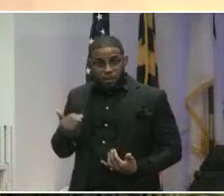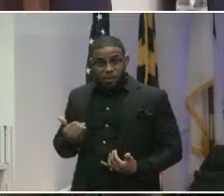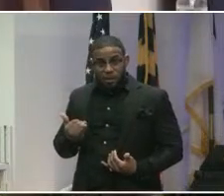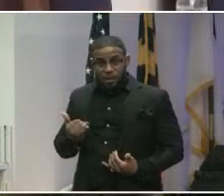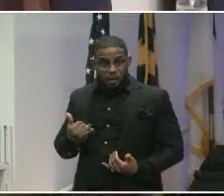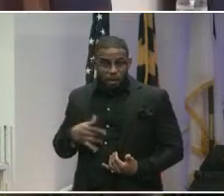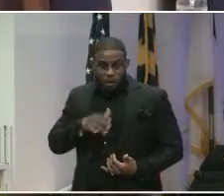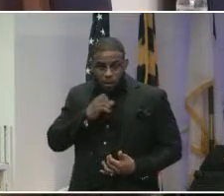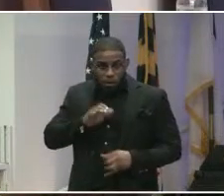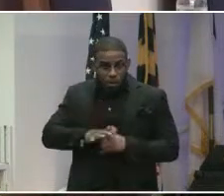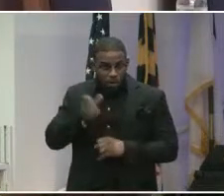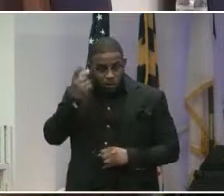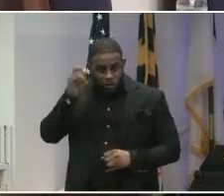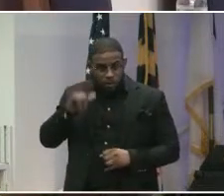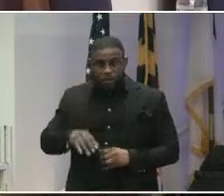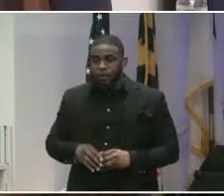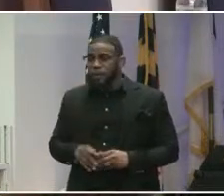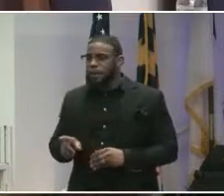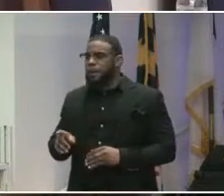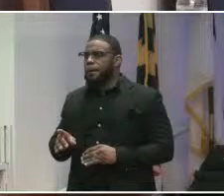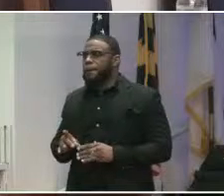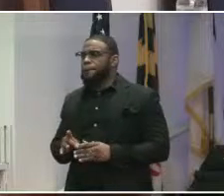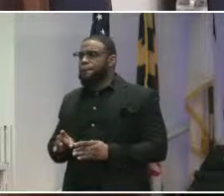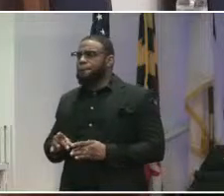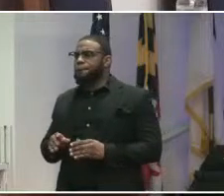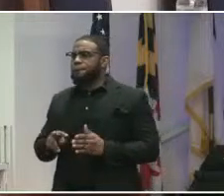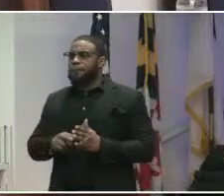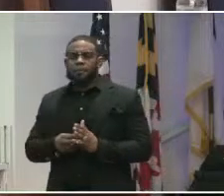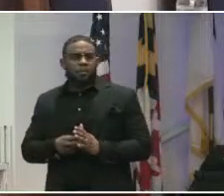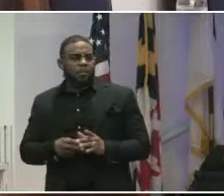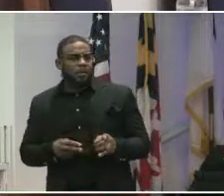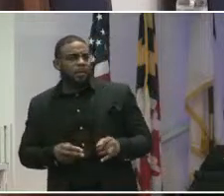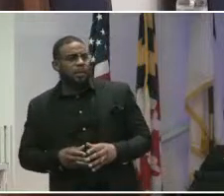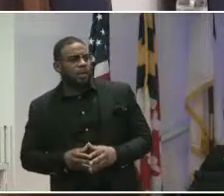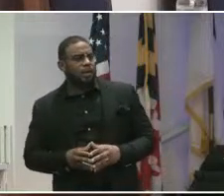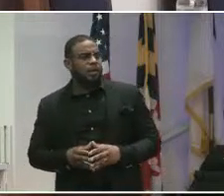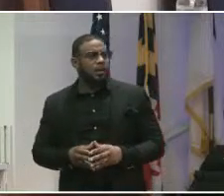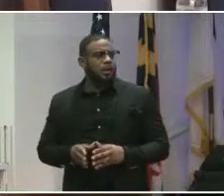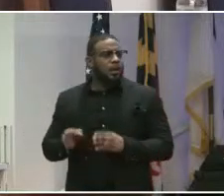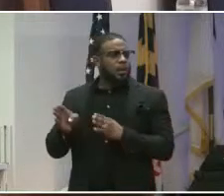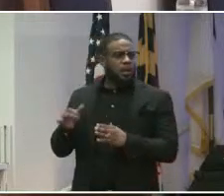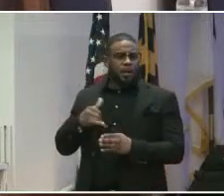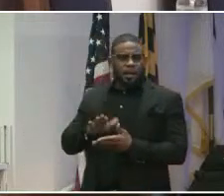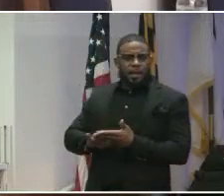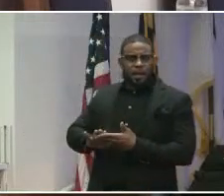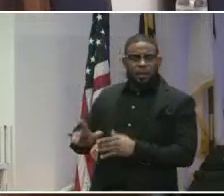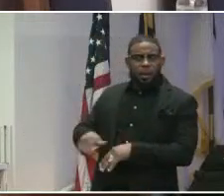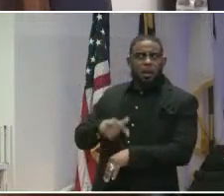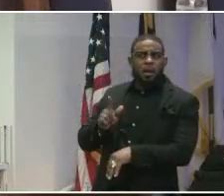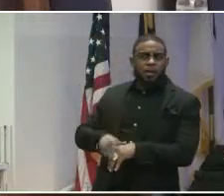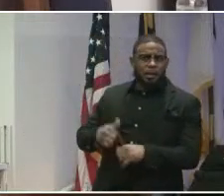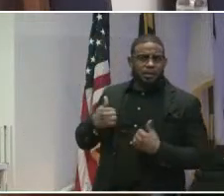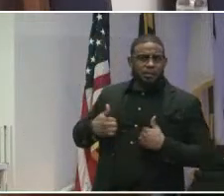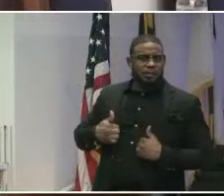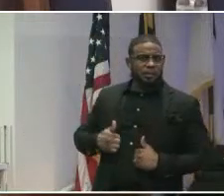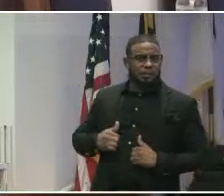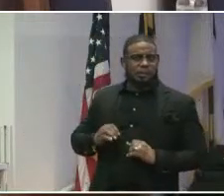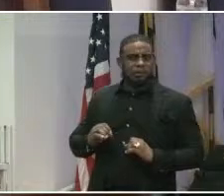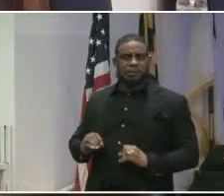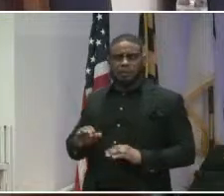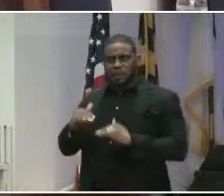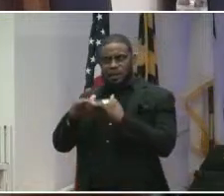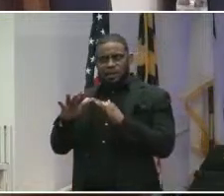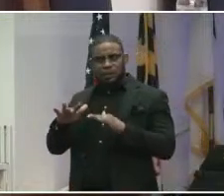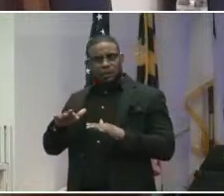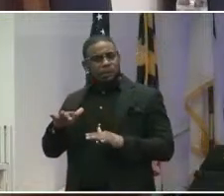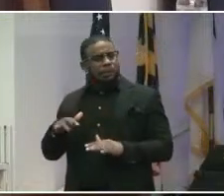know, I wasn't old enough to understand. They tell me. The person, hadn't cleaned up in a long time. The house was a